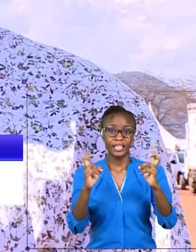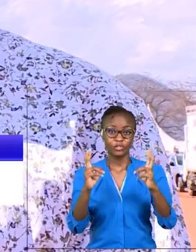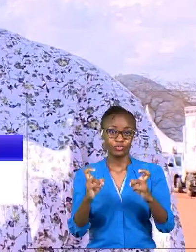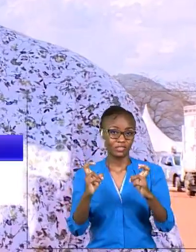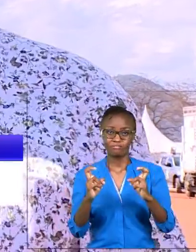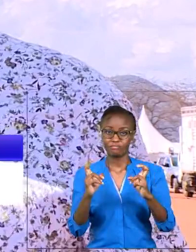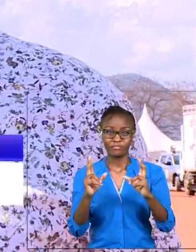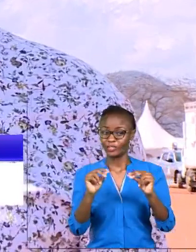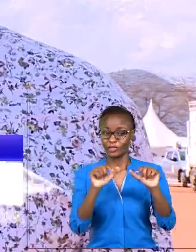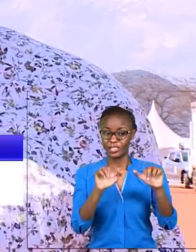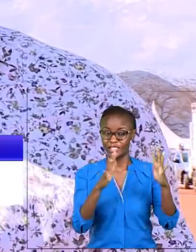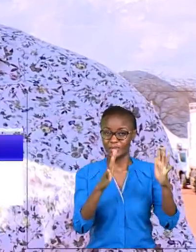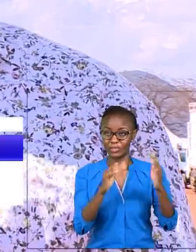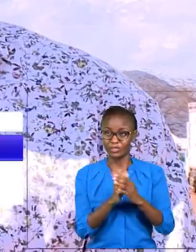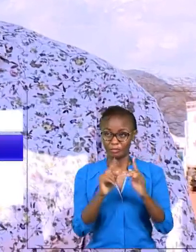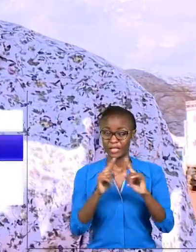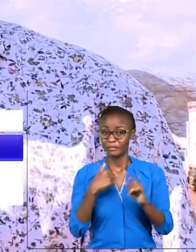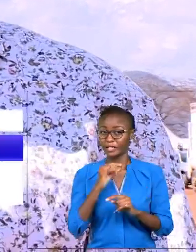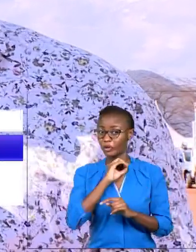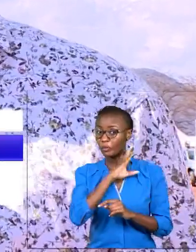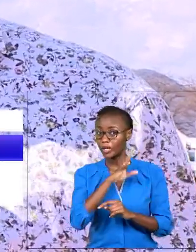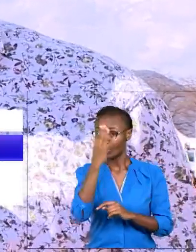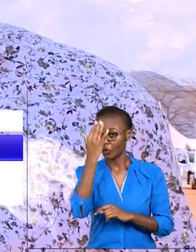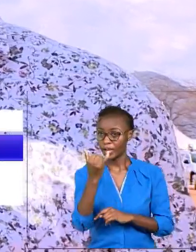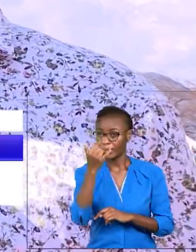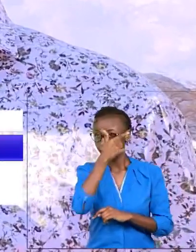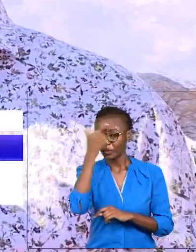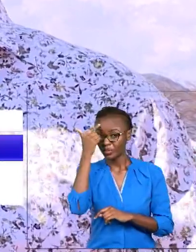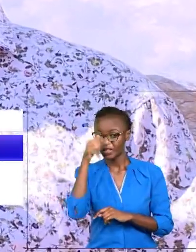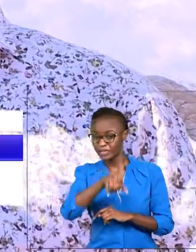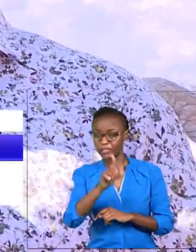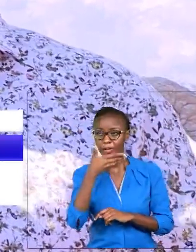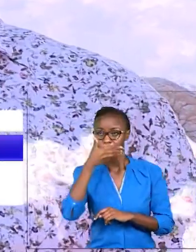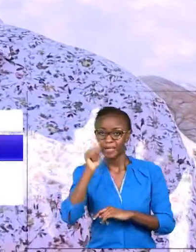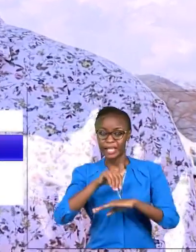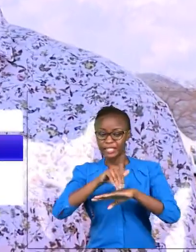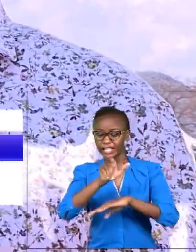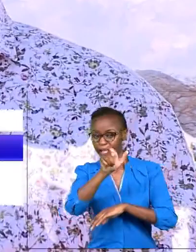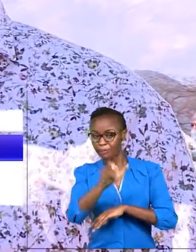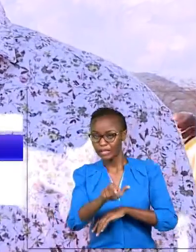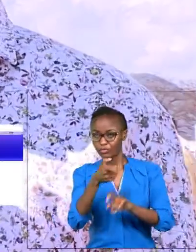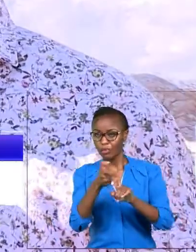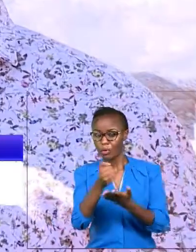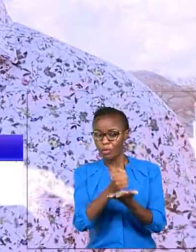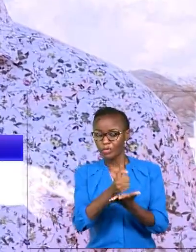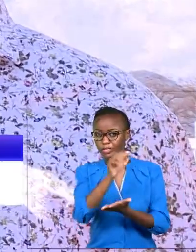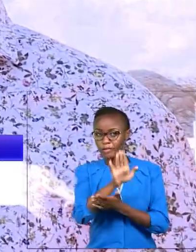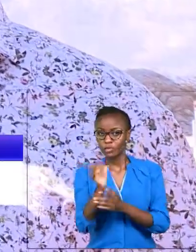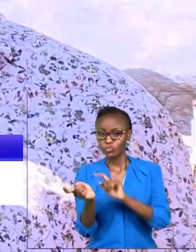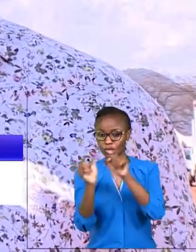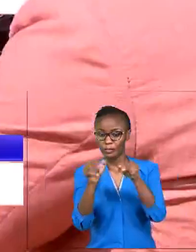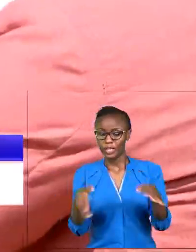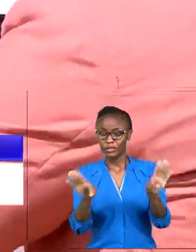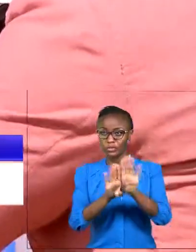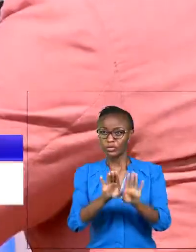event. However, what I will complain, maybe he will have sent someone senior from his office to come and close this